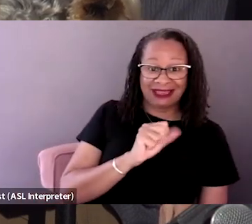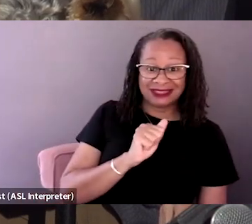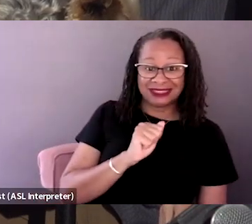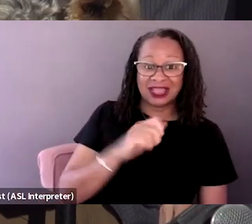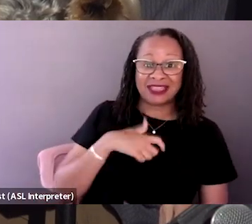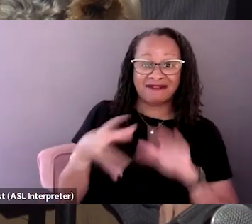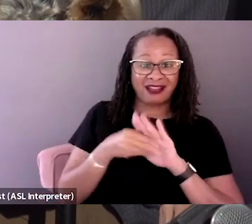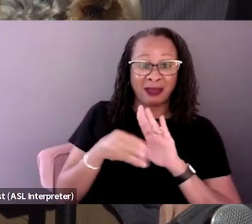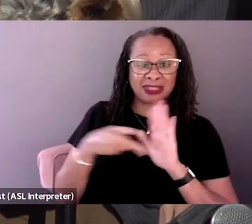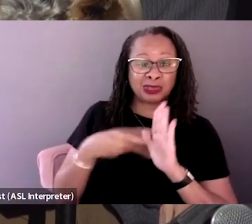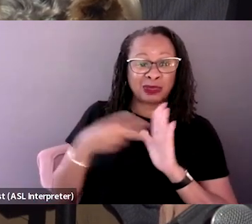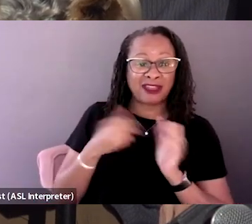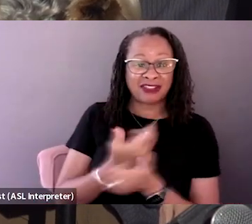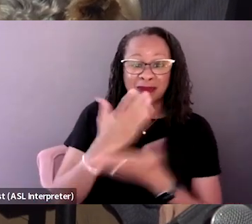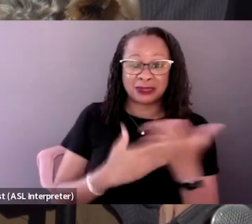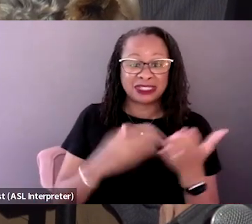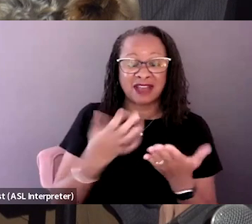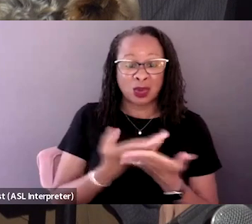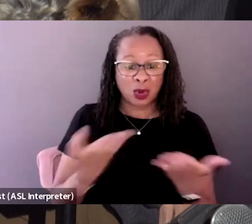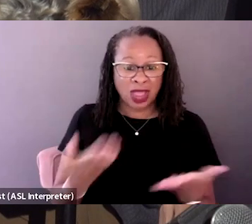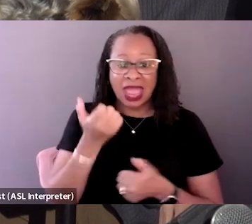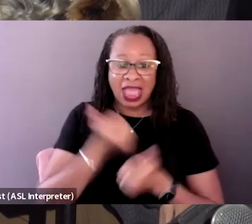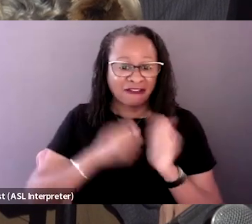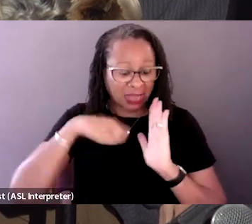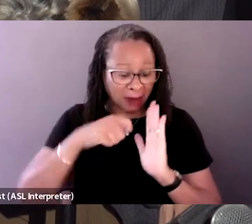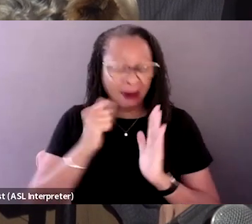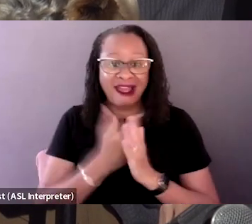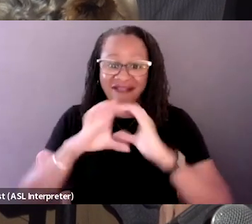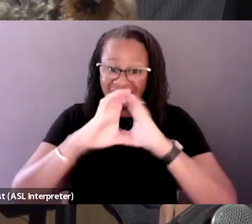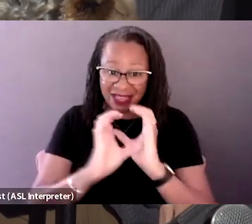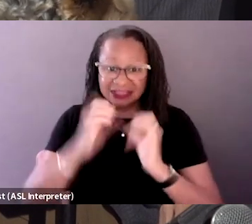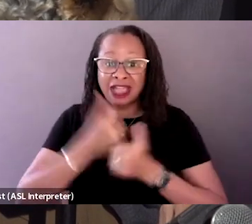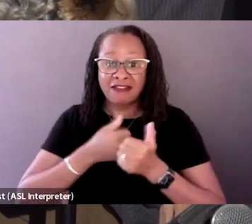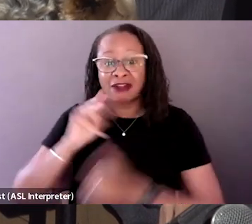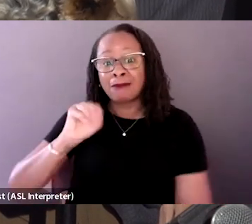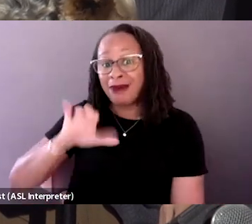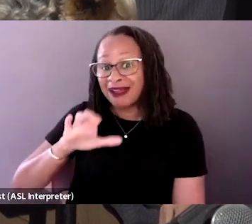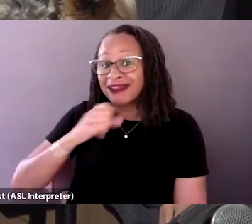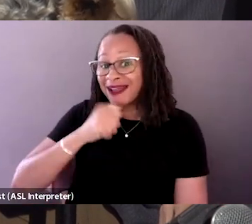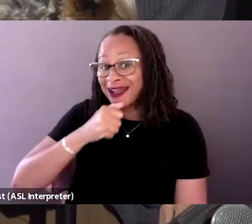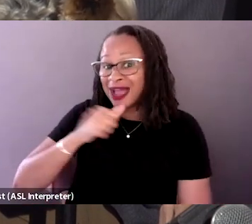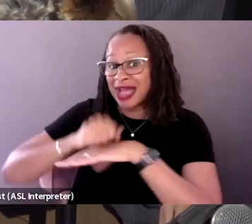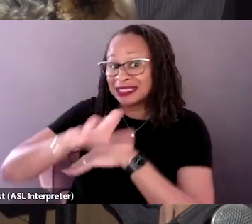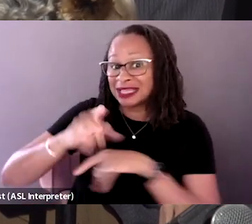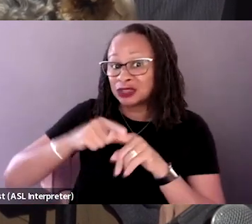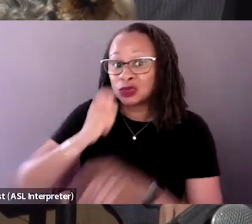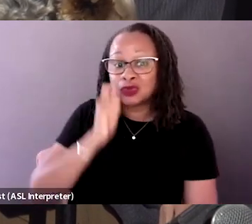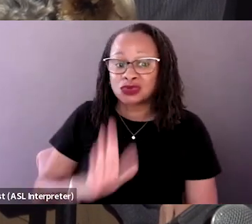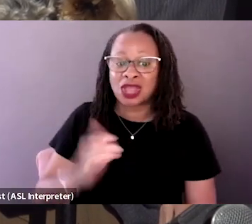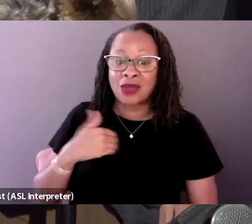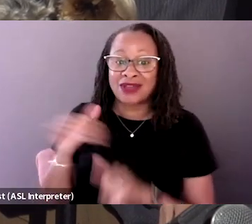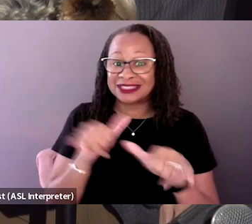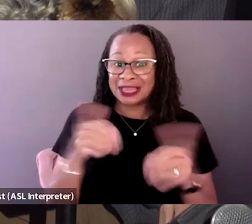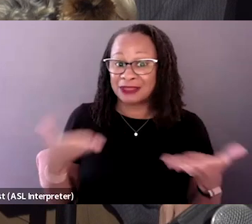in NASA, they had a duplicate of every single piece of equipment. And so for every camera, every lens, every microphone that I sent